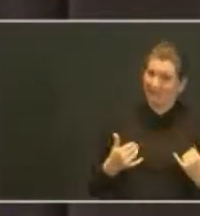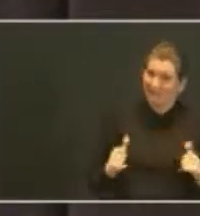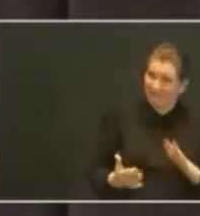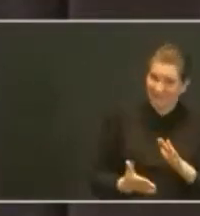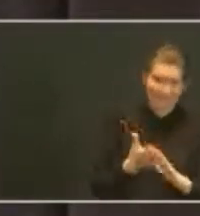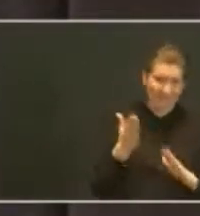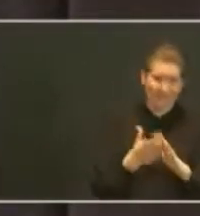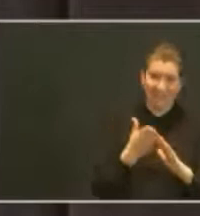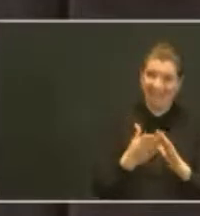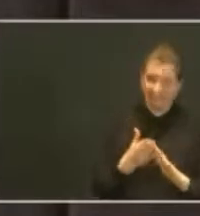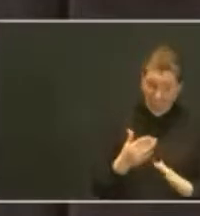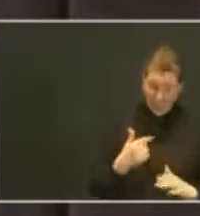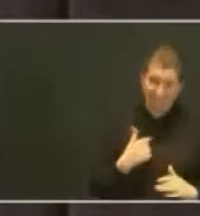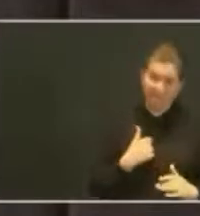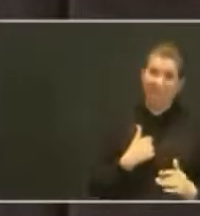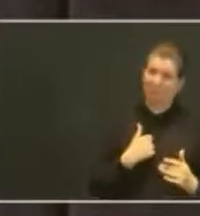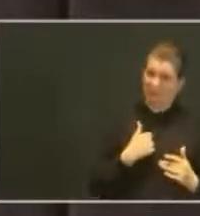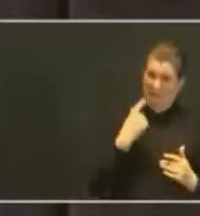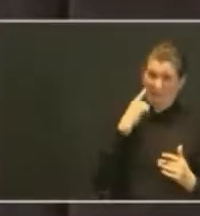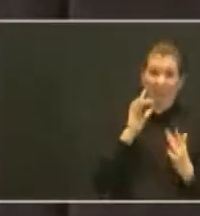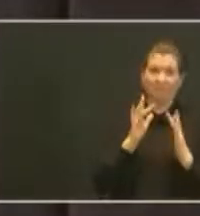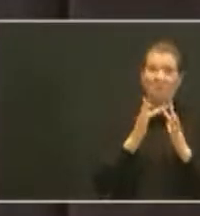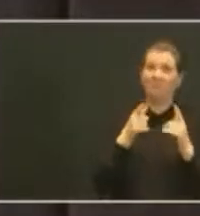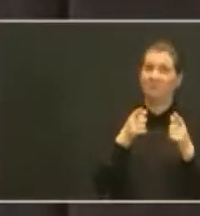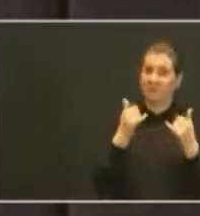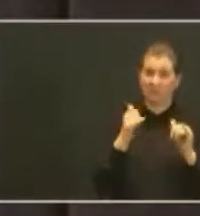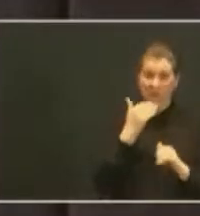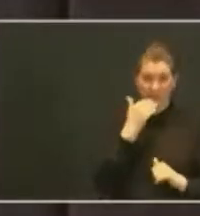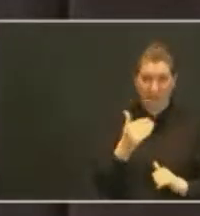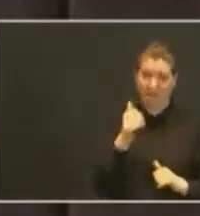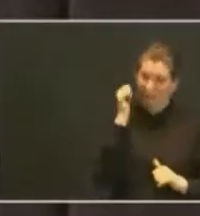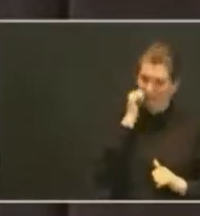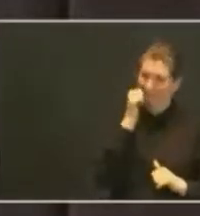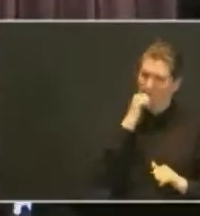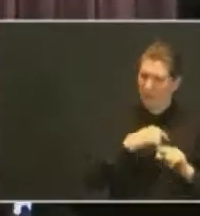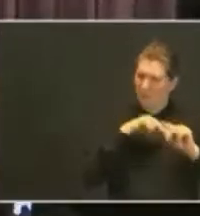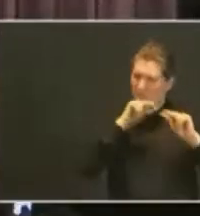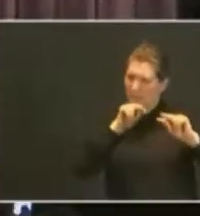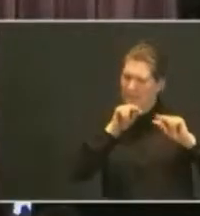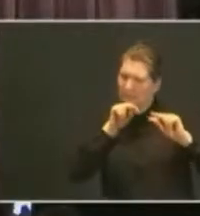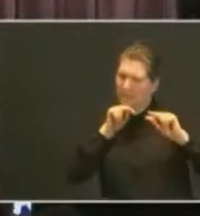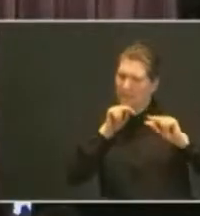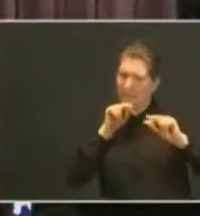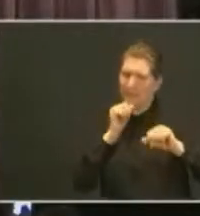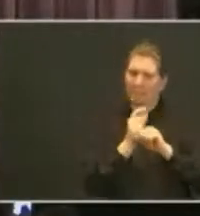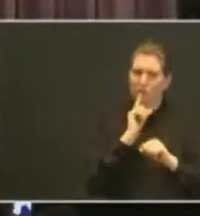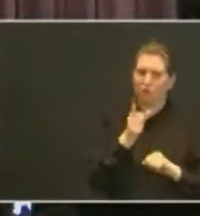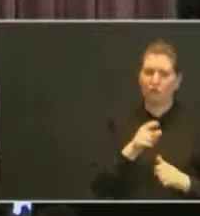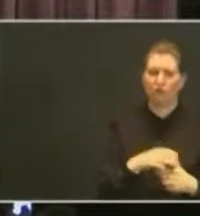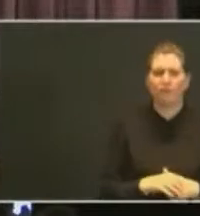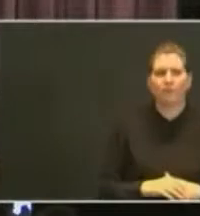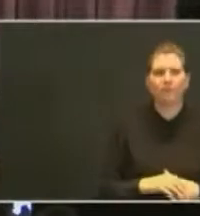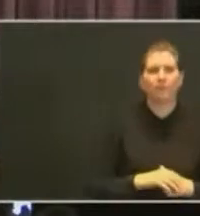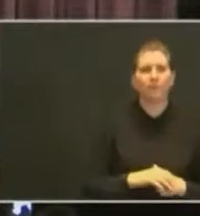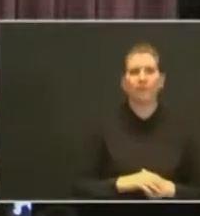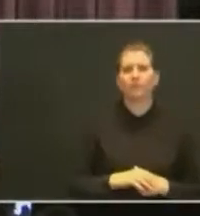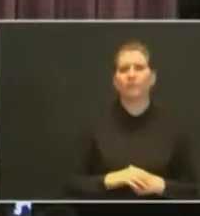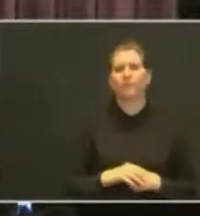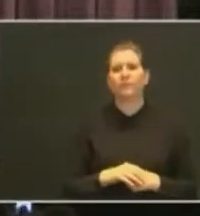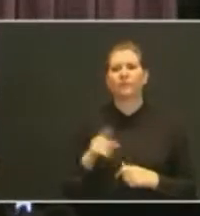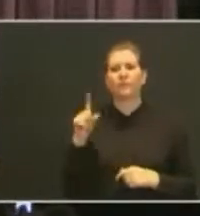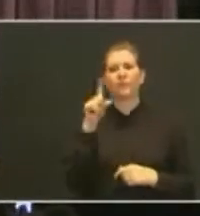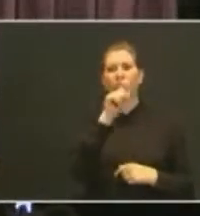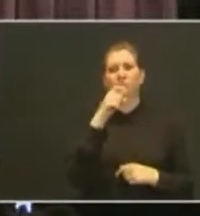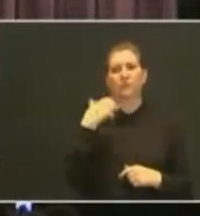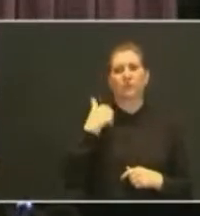pleased with that thus far, and each day it's an assessment to help ensure it stays that way. Yes, we've heard from a lot of senior folks